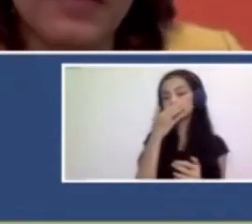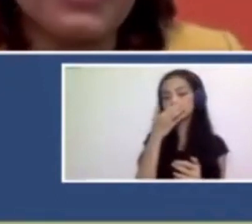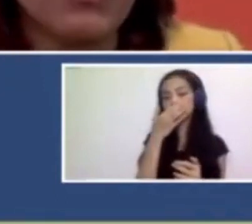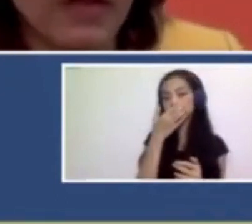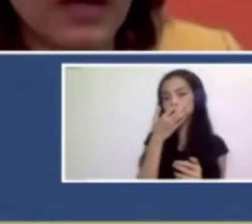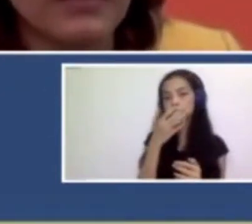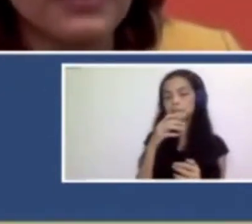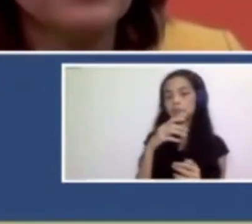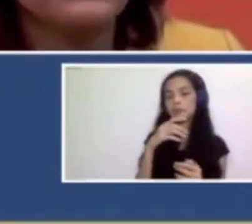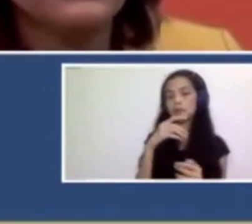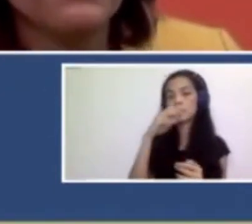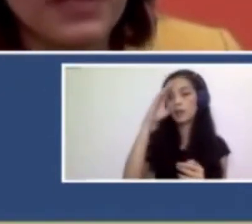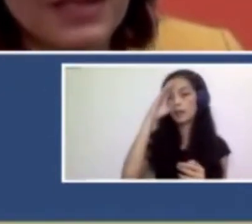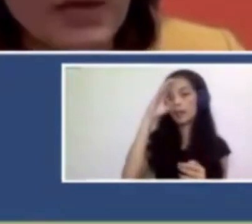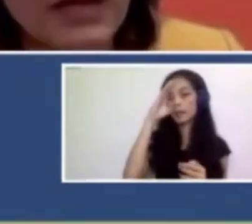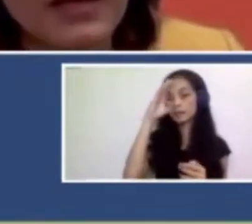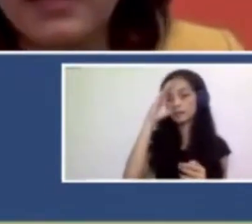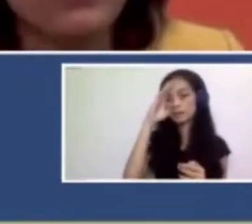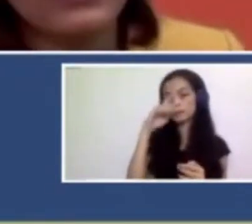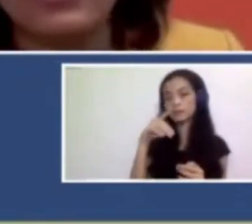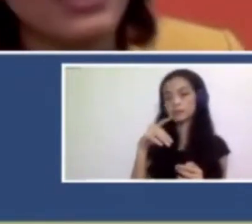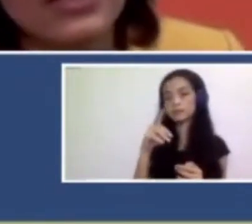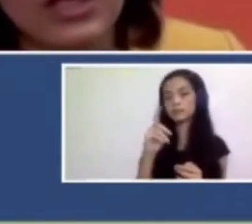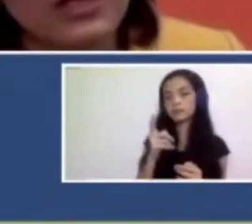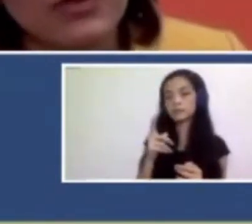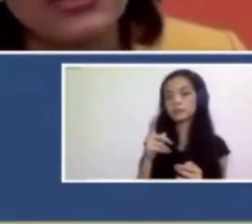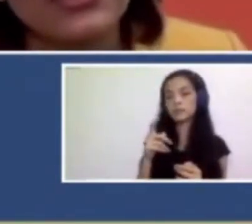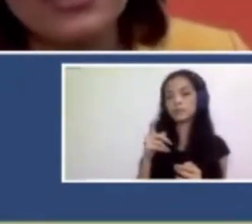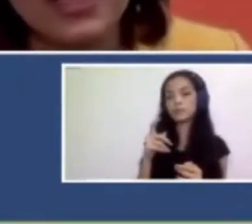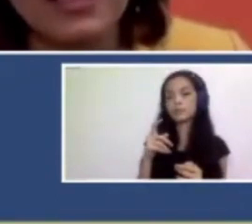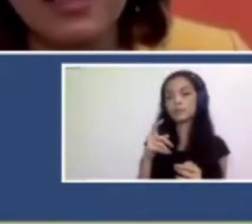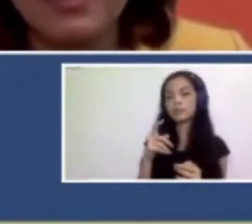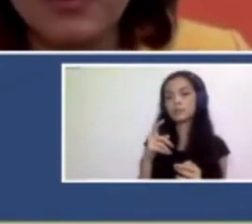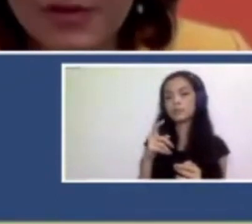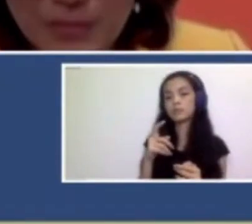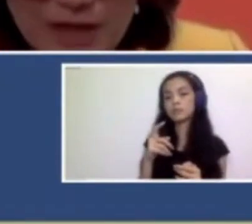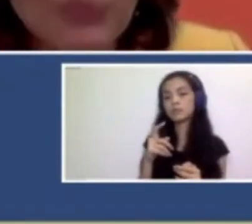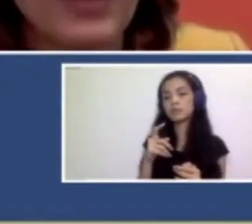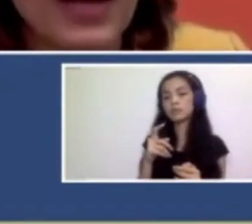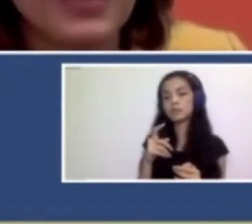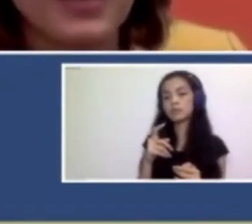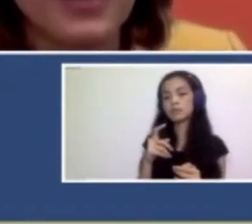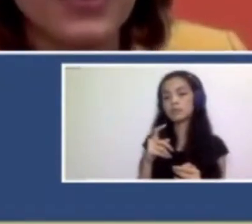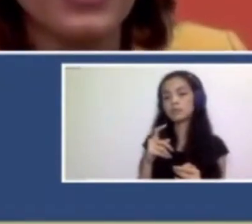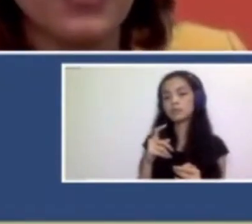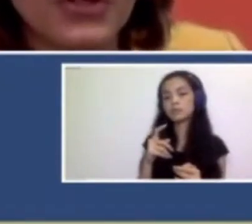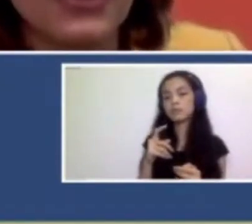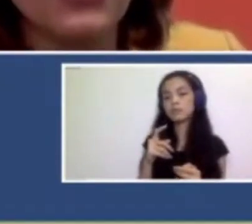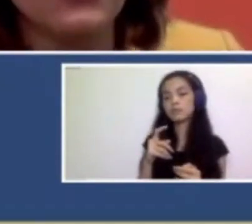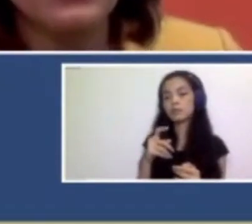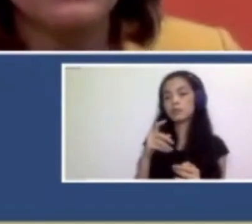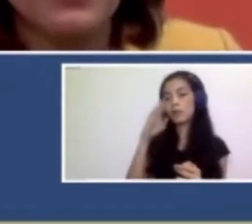fathers were there, because if there is a man there, they were not answering the questions. Actually, it was the men who were answering the questions.